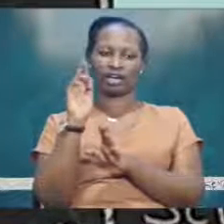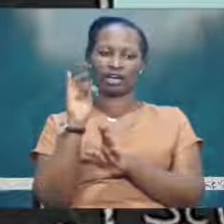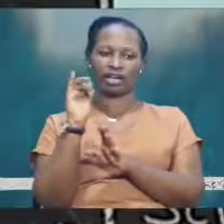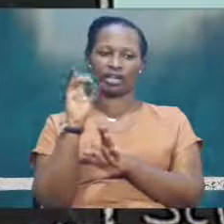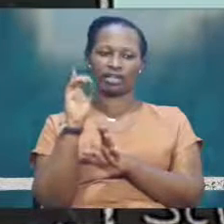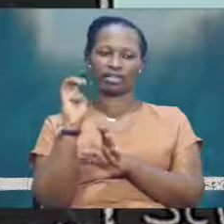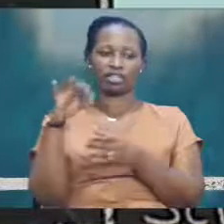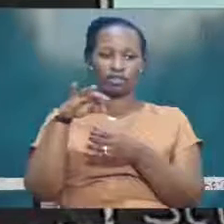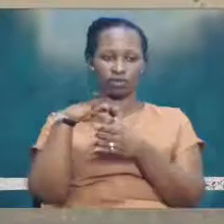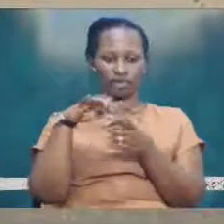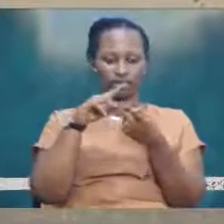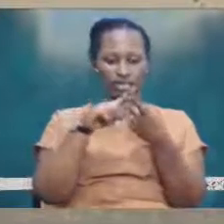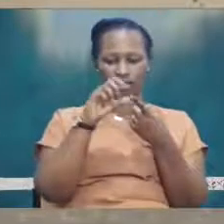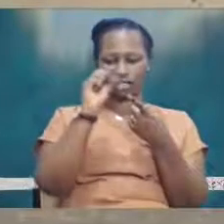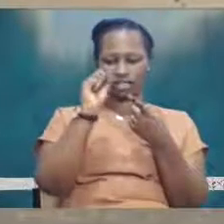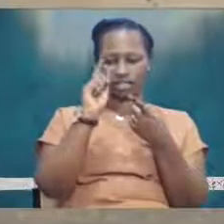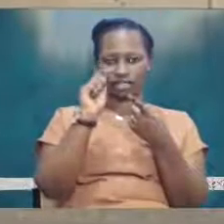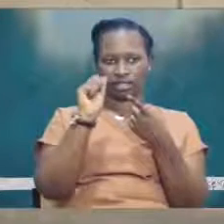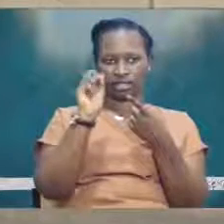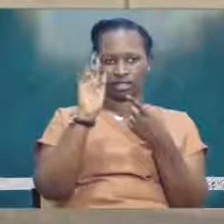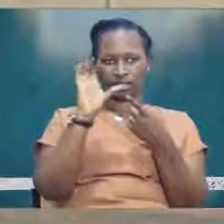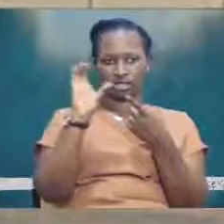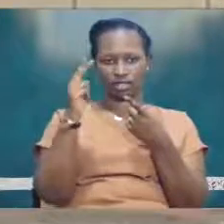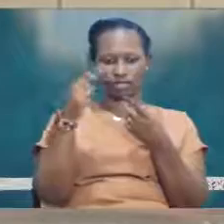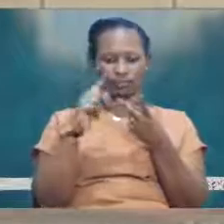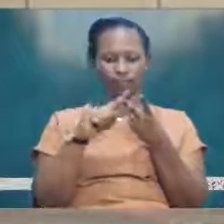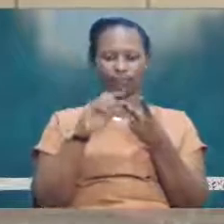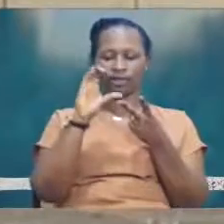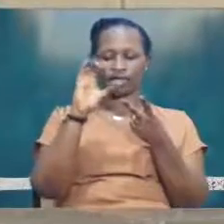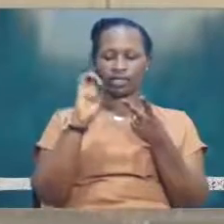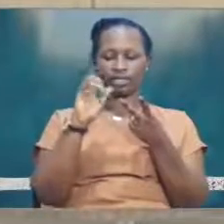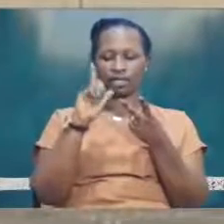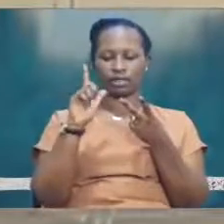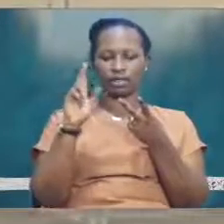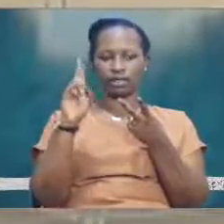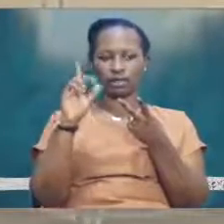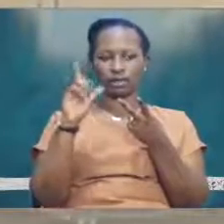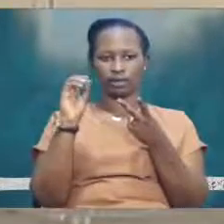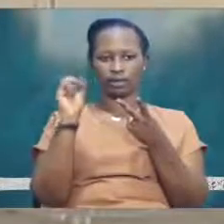have starch, we have cellulose, we have glycogen.